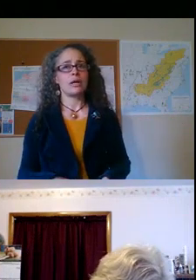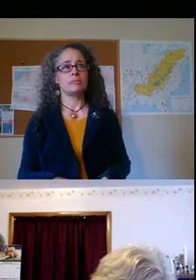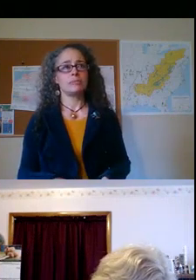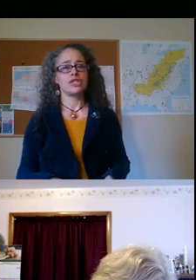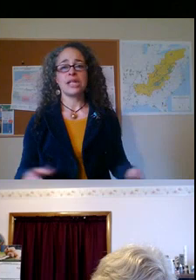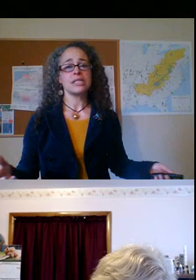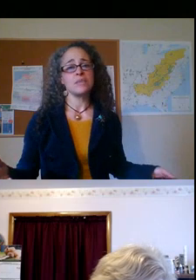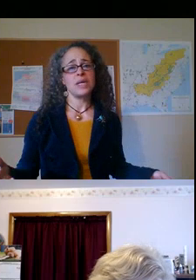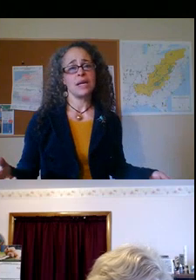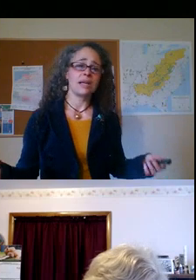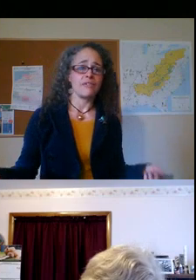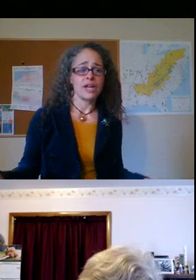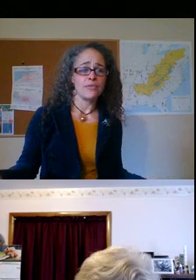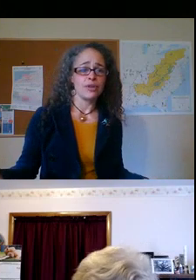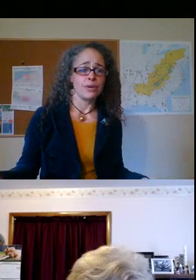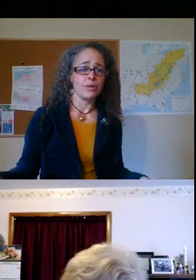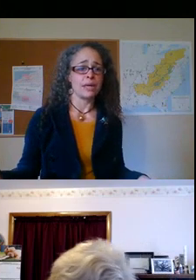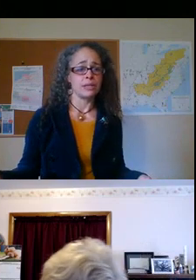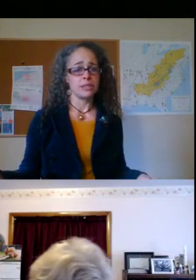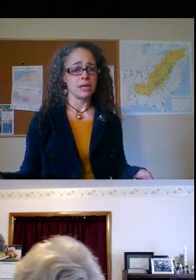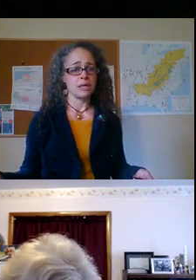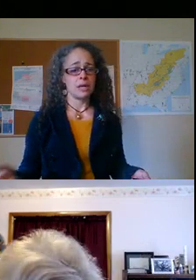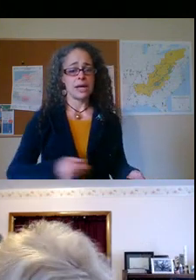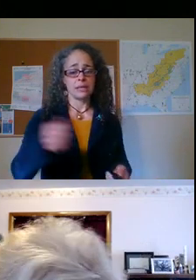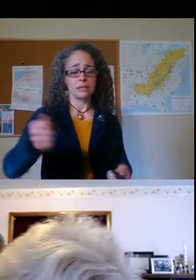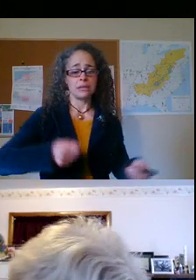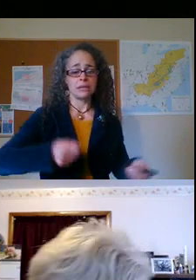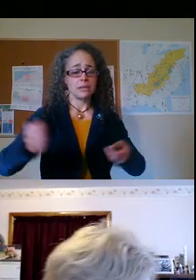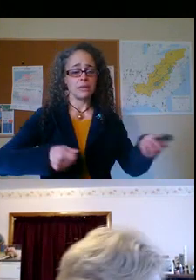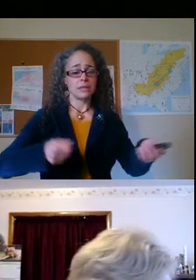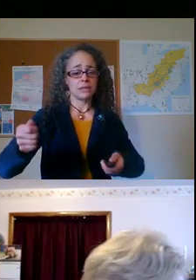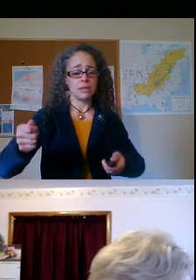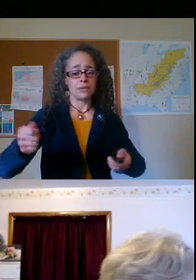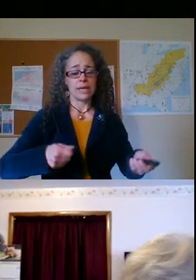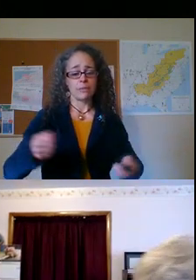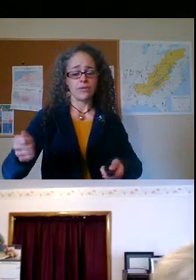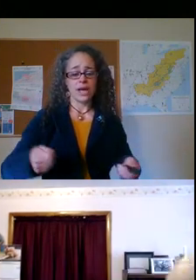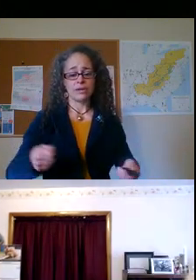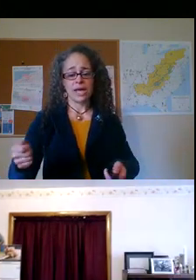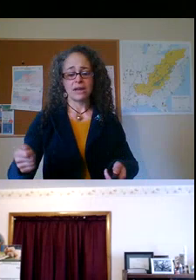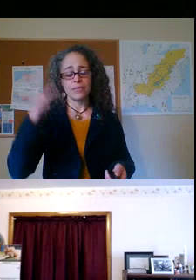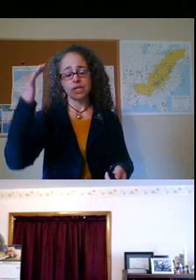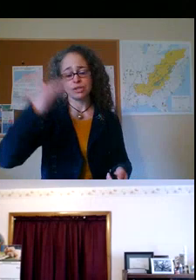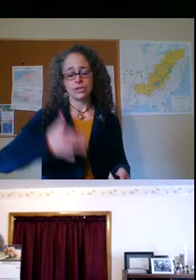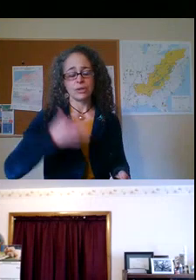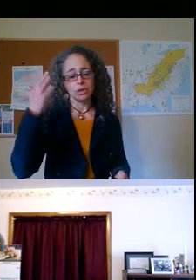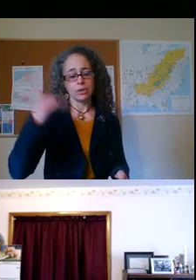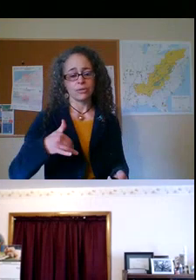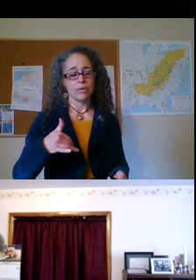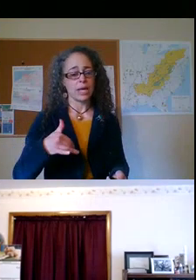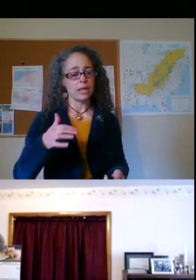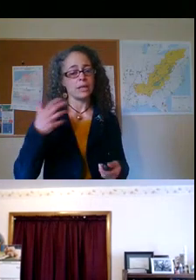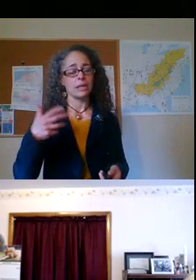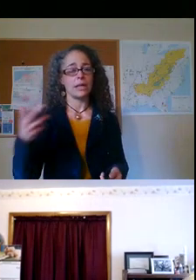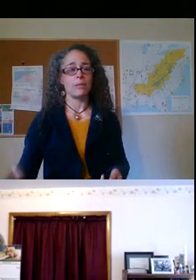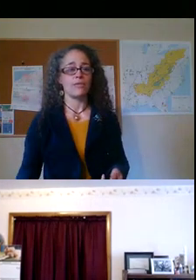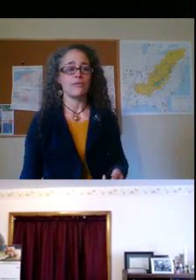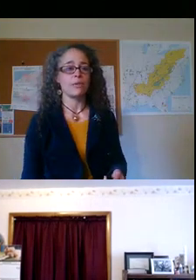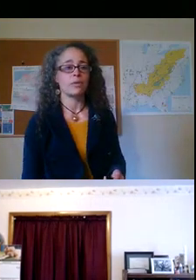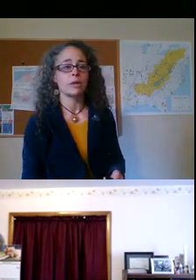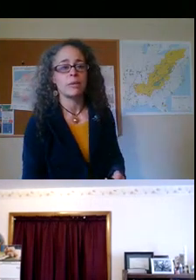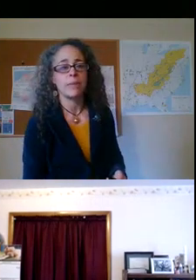which just ask me and I can find them for you, and I can, like provide you that information so you can look through it and